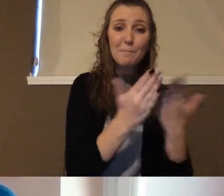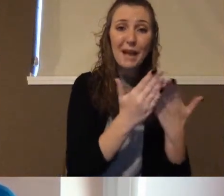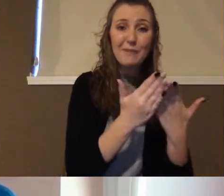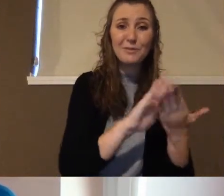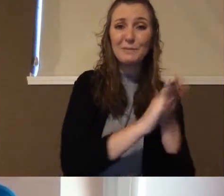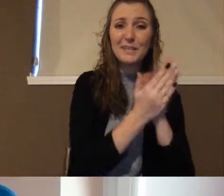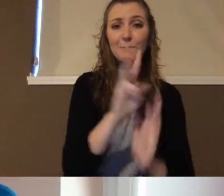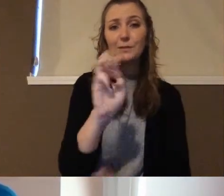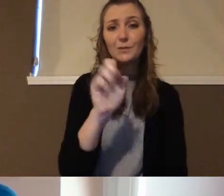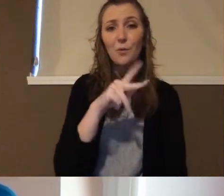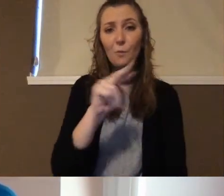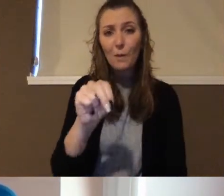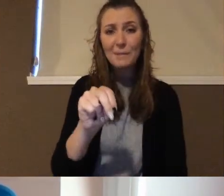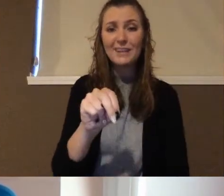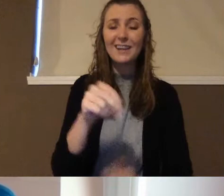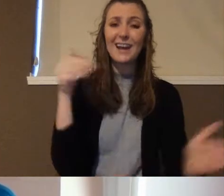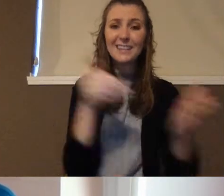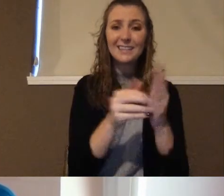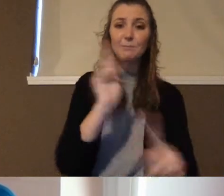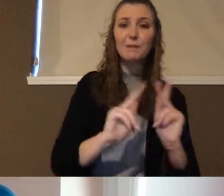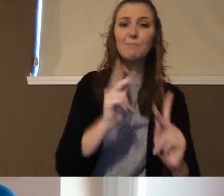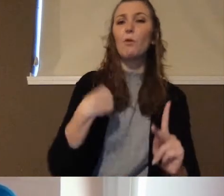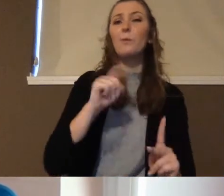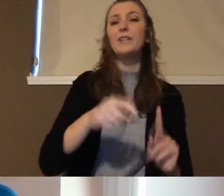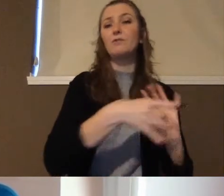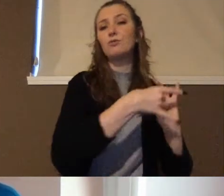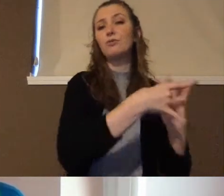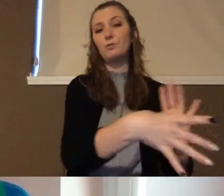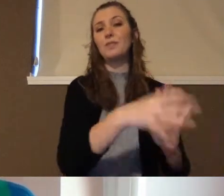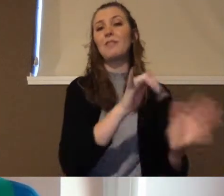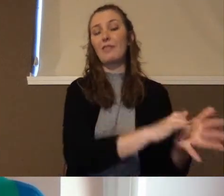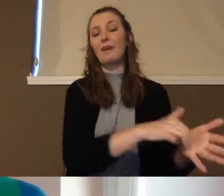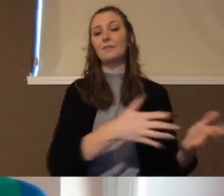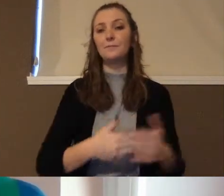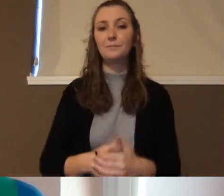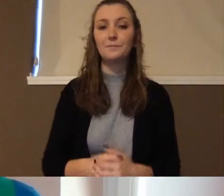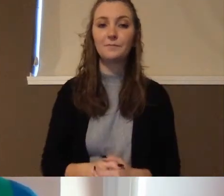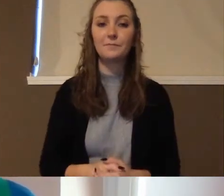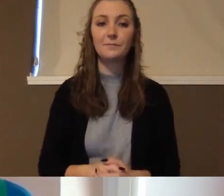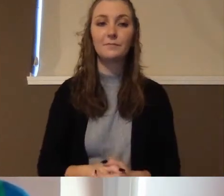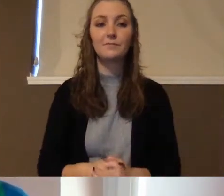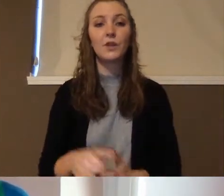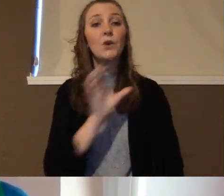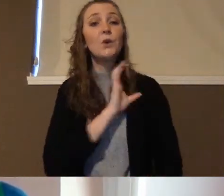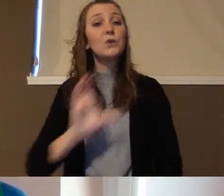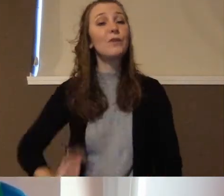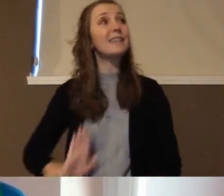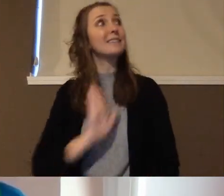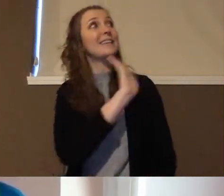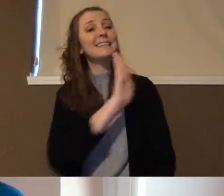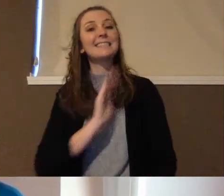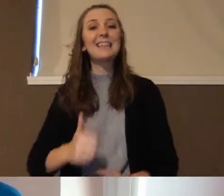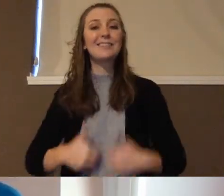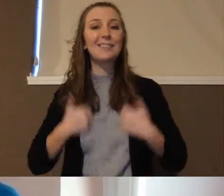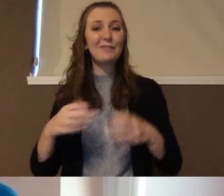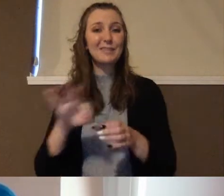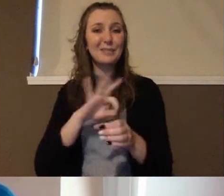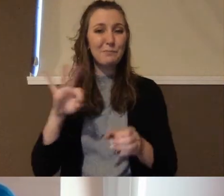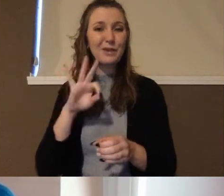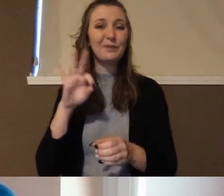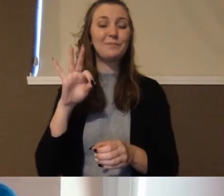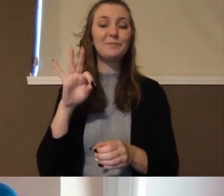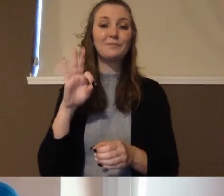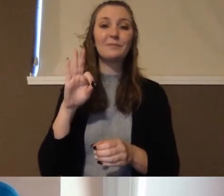Christ's living Spirit loosens us from all the ways we limit compassion and